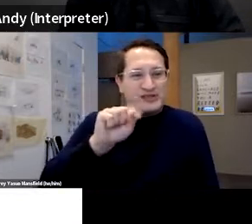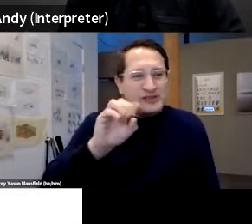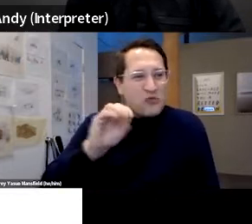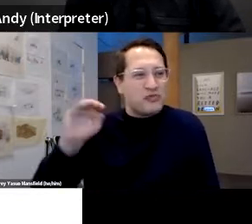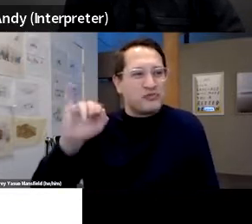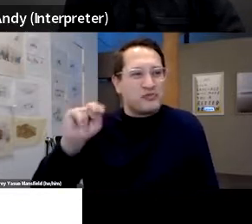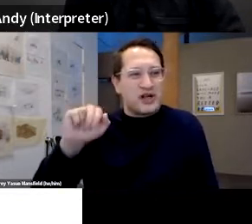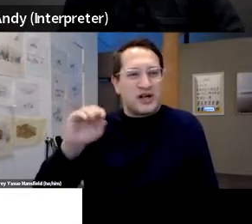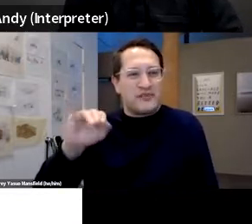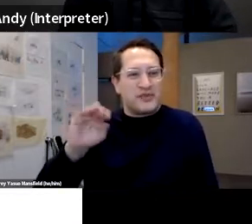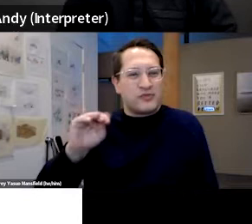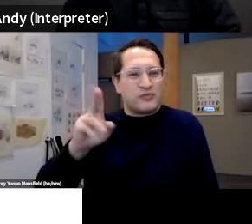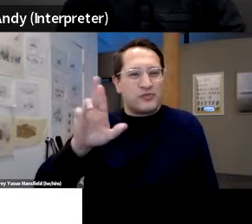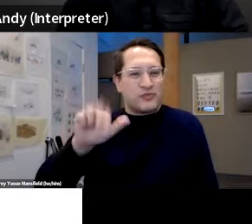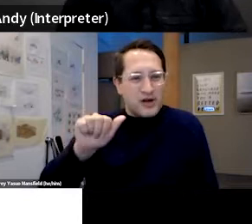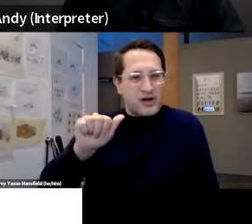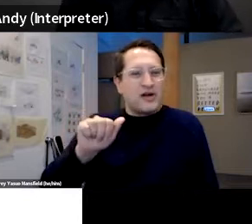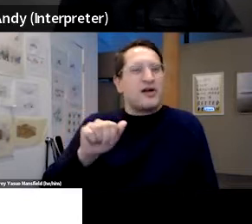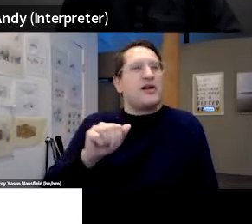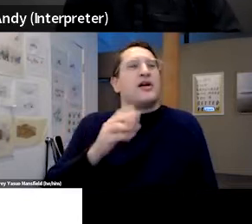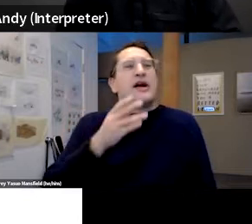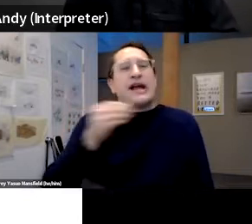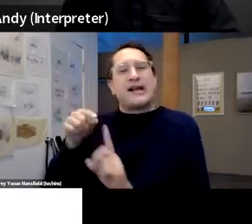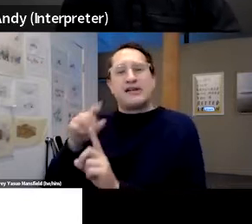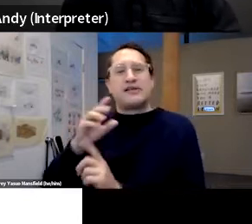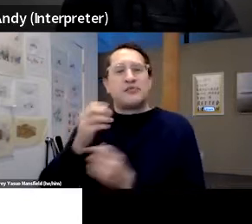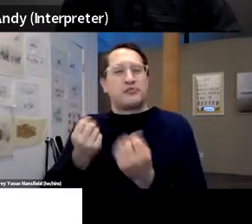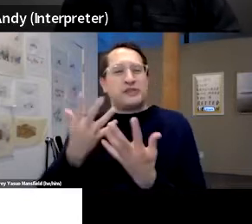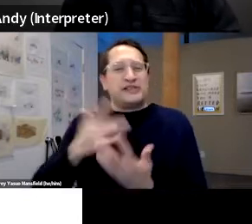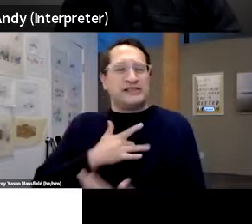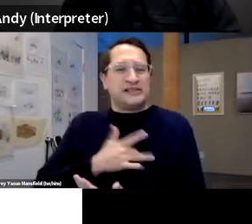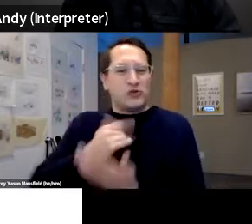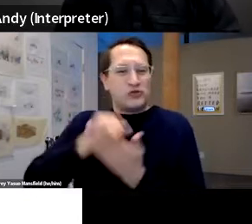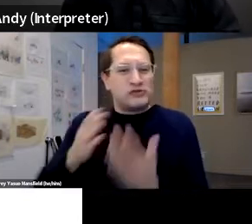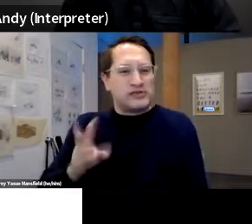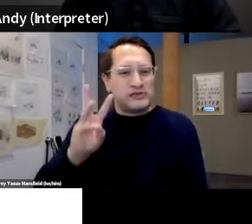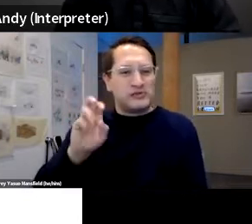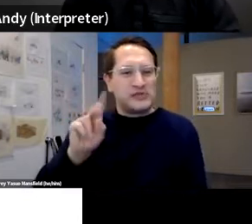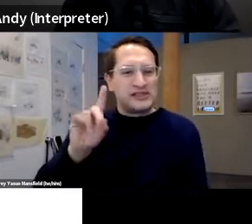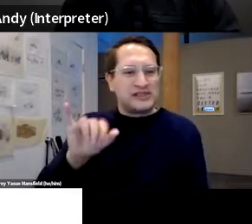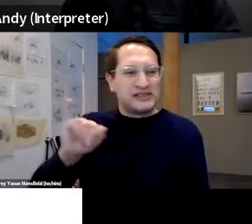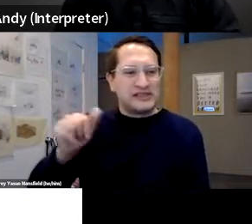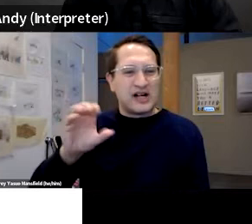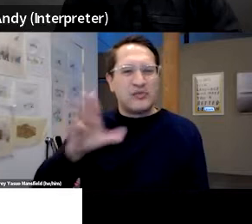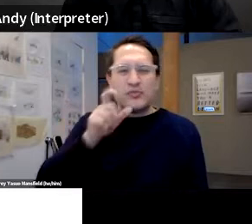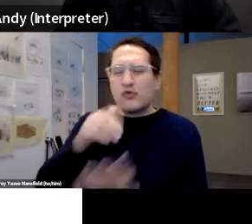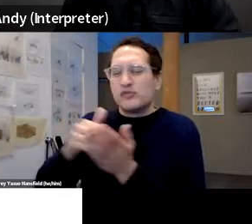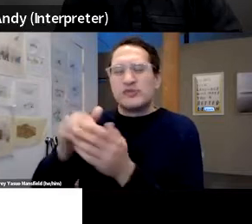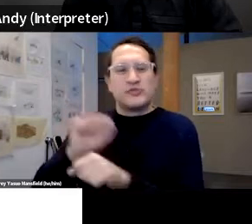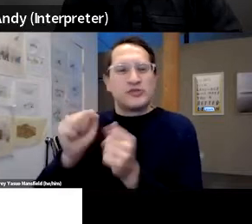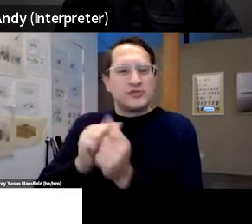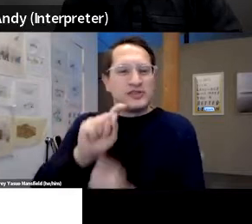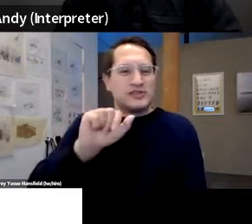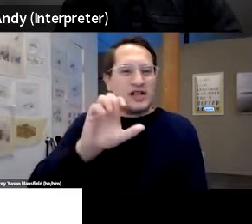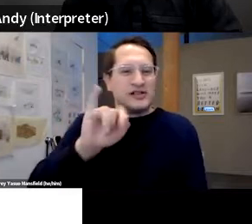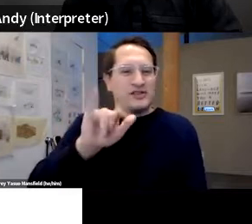deaf choreographer, as you see here, is Cristano. And we also worked with a multi-sensory artist, Wendy